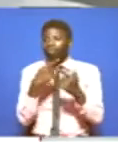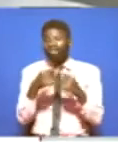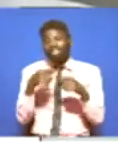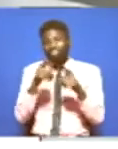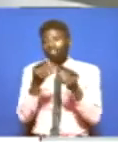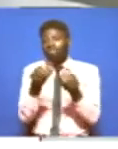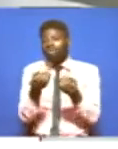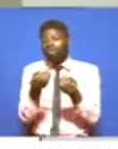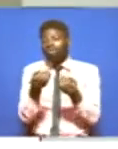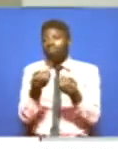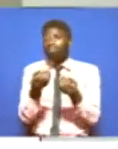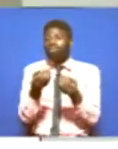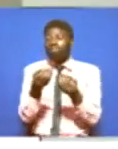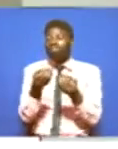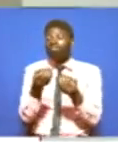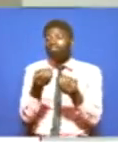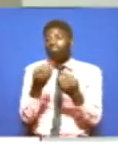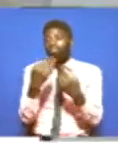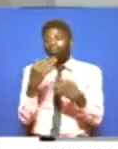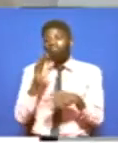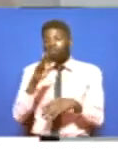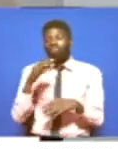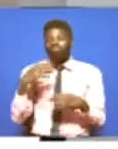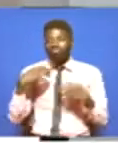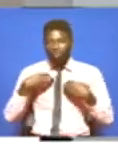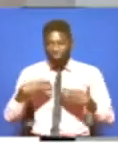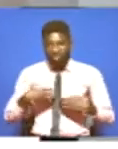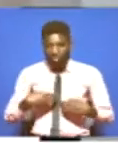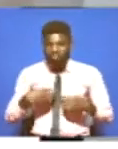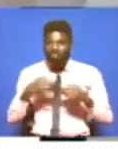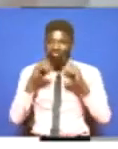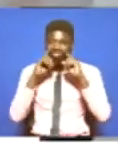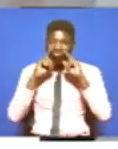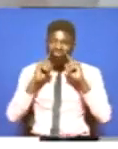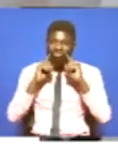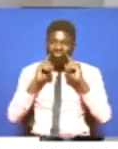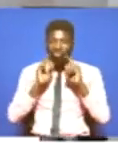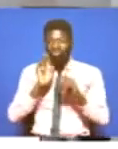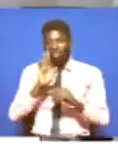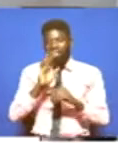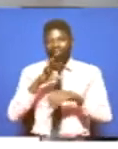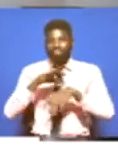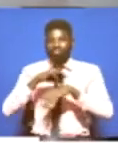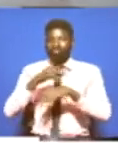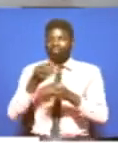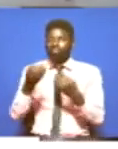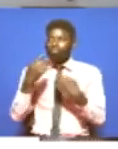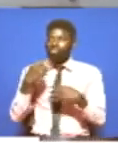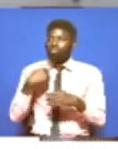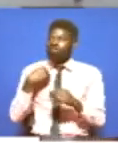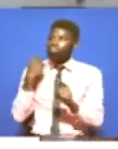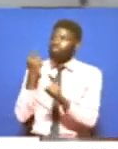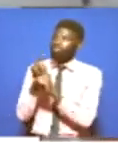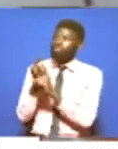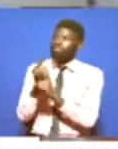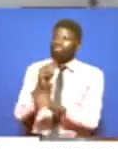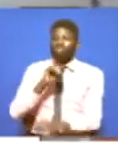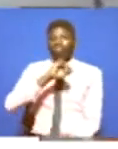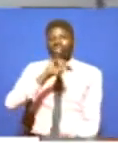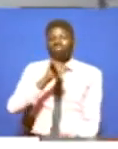leopard skin. And I said, fine, sir, I'll try. That's how I met J.M. Kariuki. Okay. And